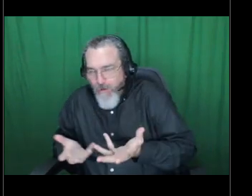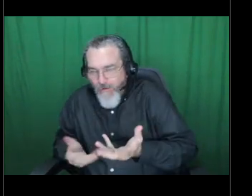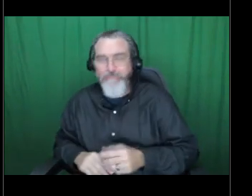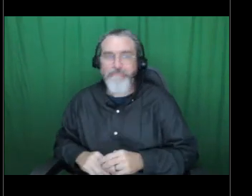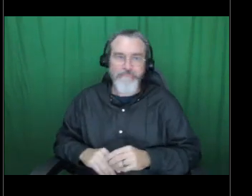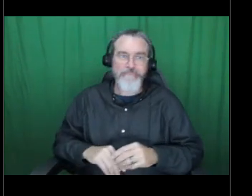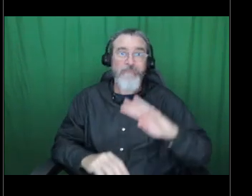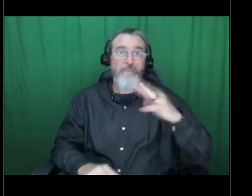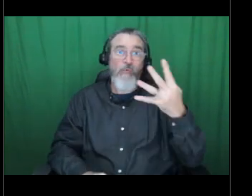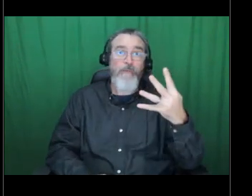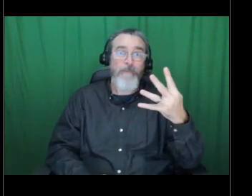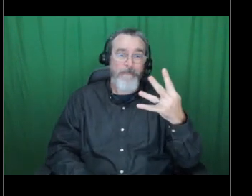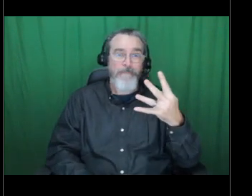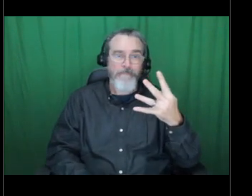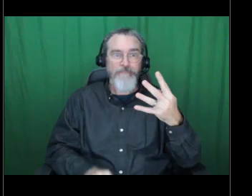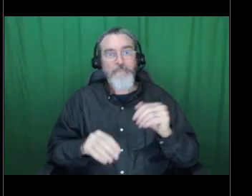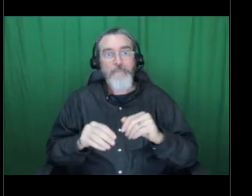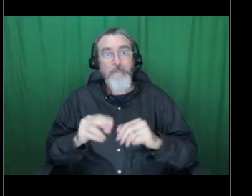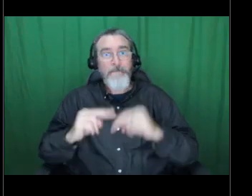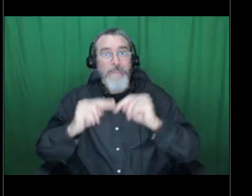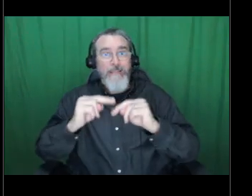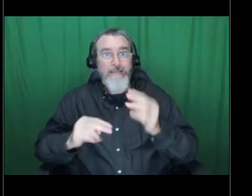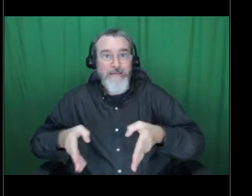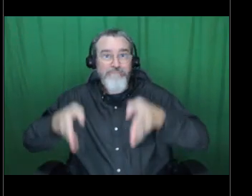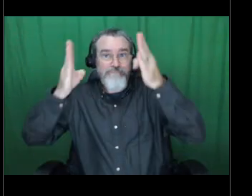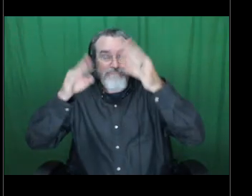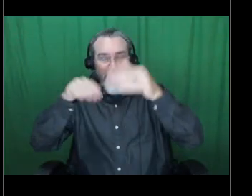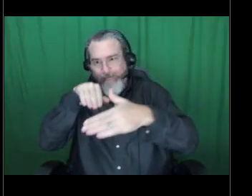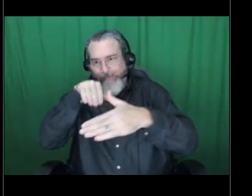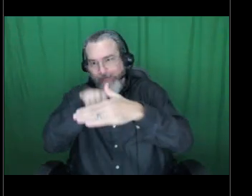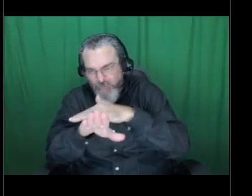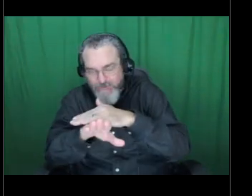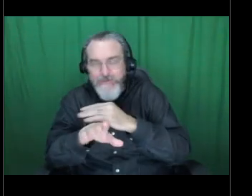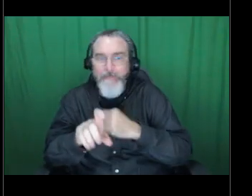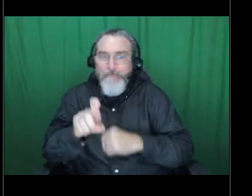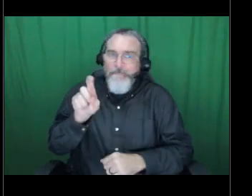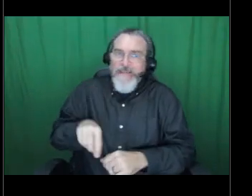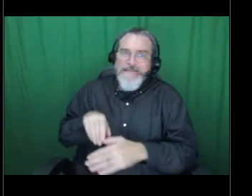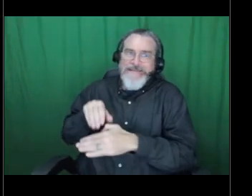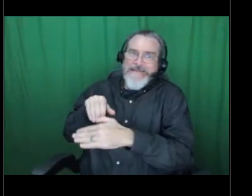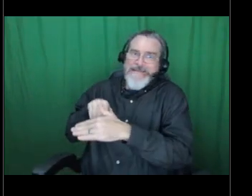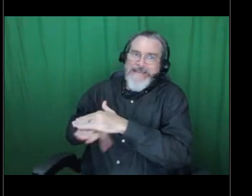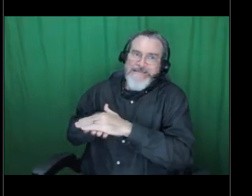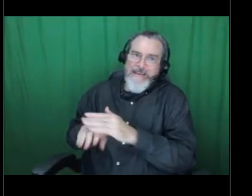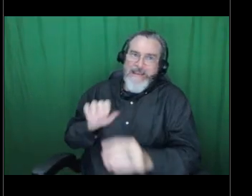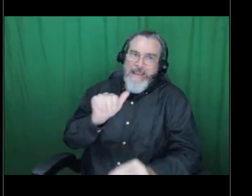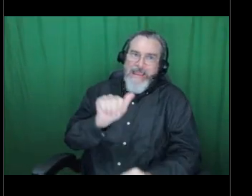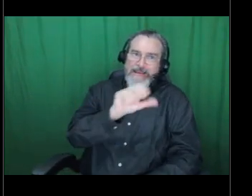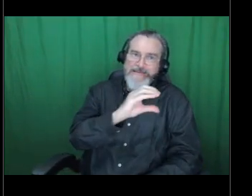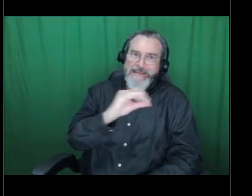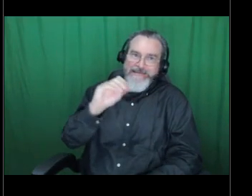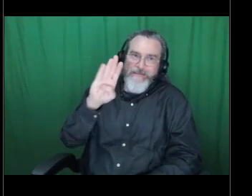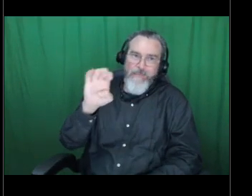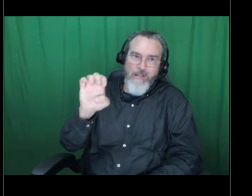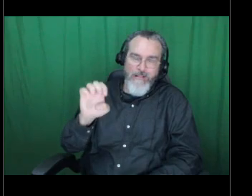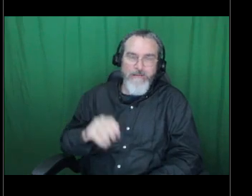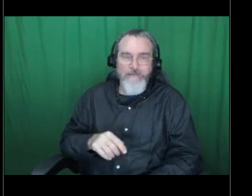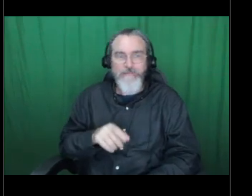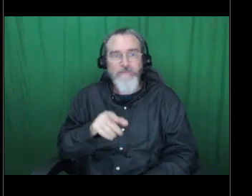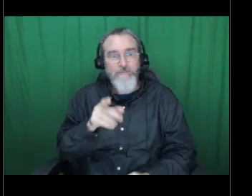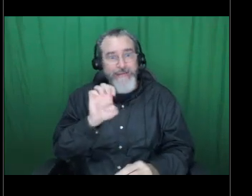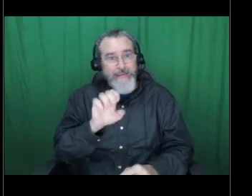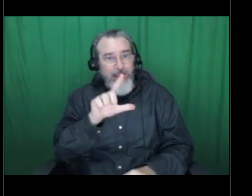accessible building entrances. ELO, identify the specifications for accessible